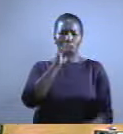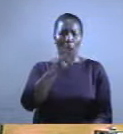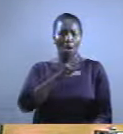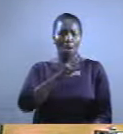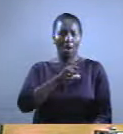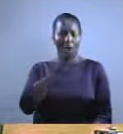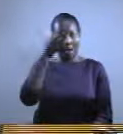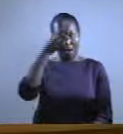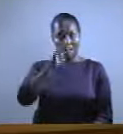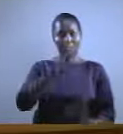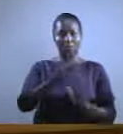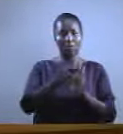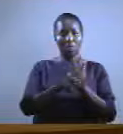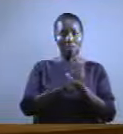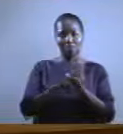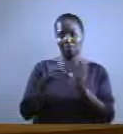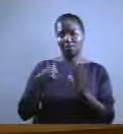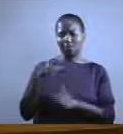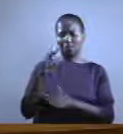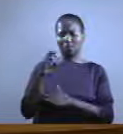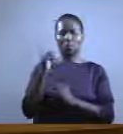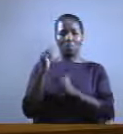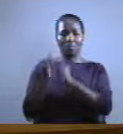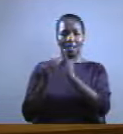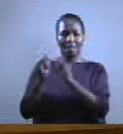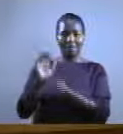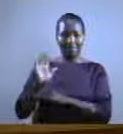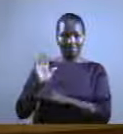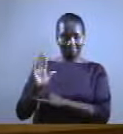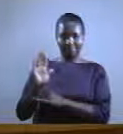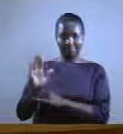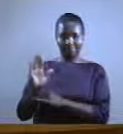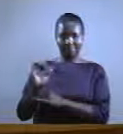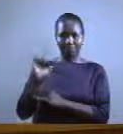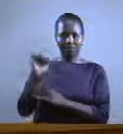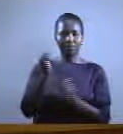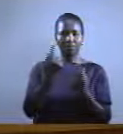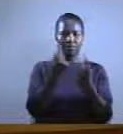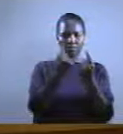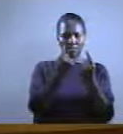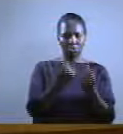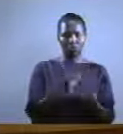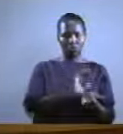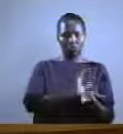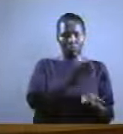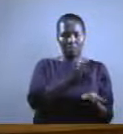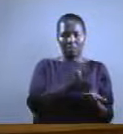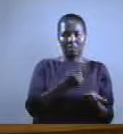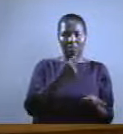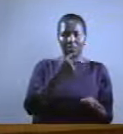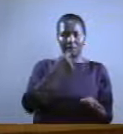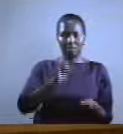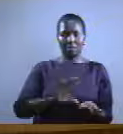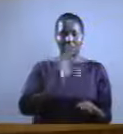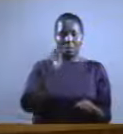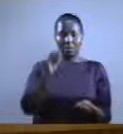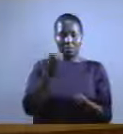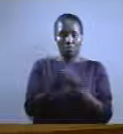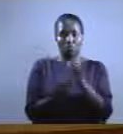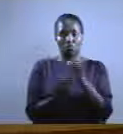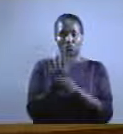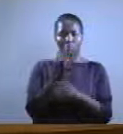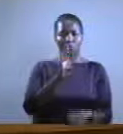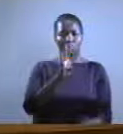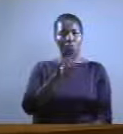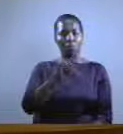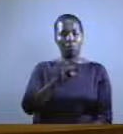that are. In 2011, your Treasury forecast that South Africa's growth would be 4.4%.